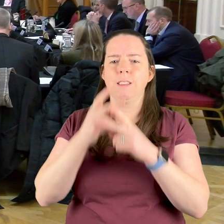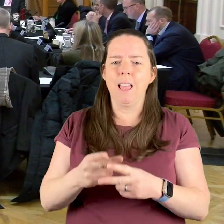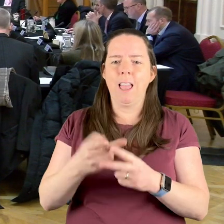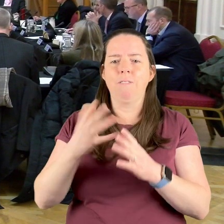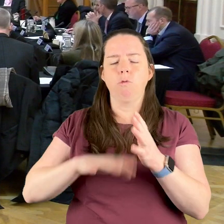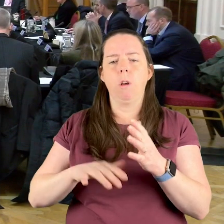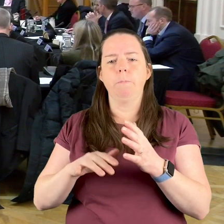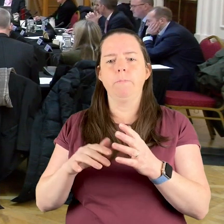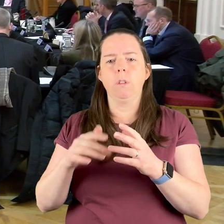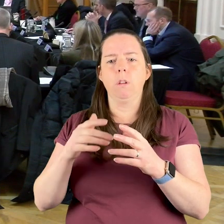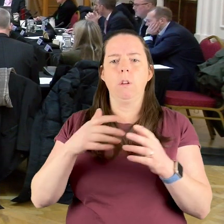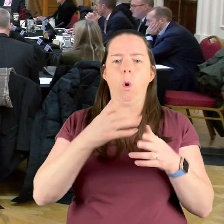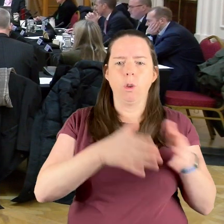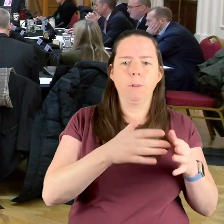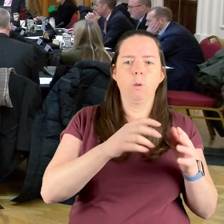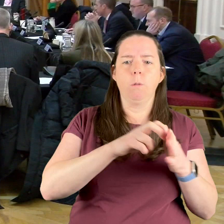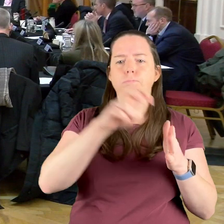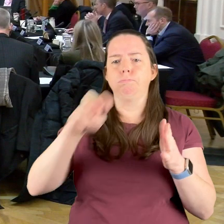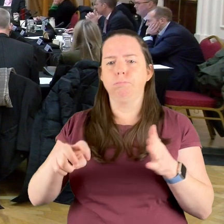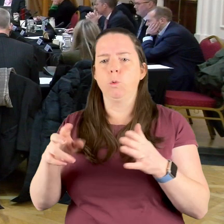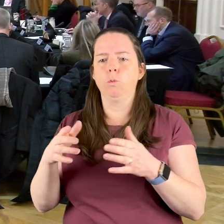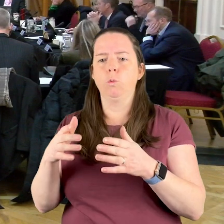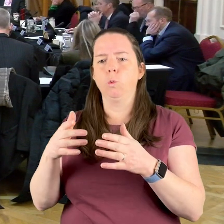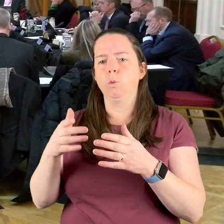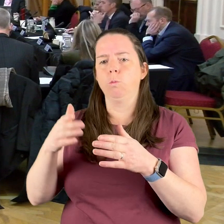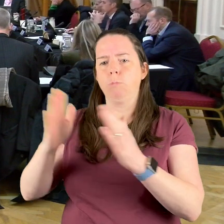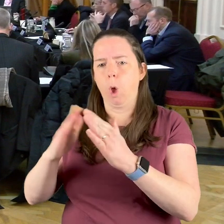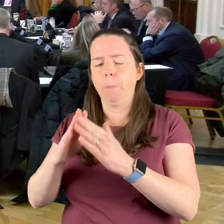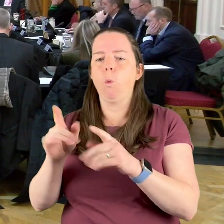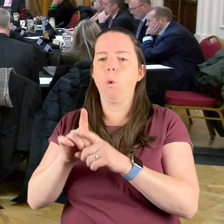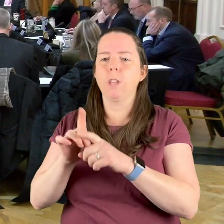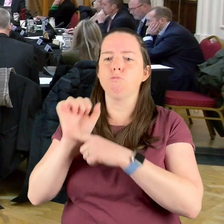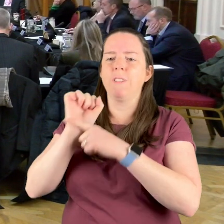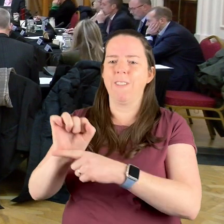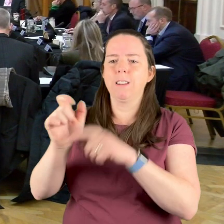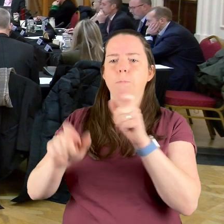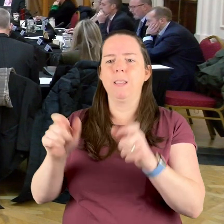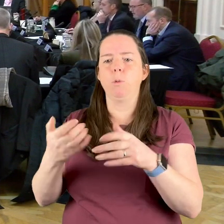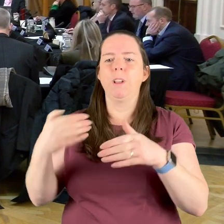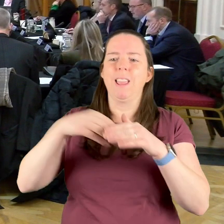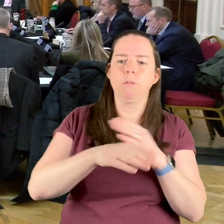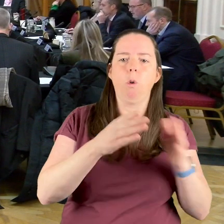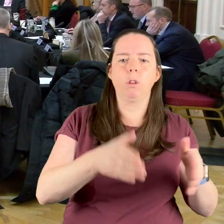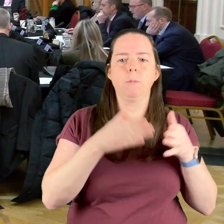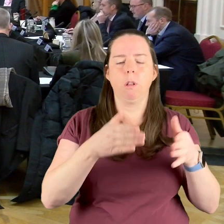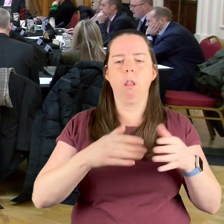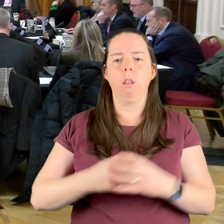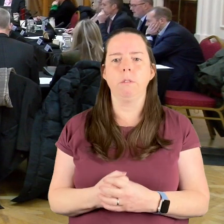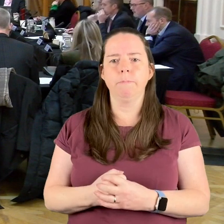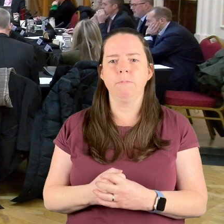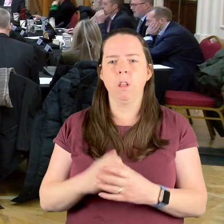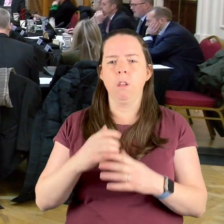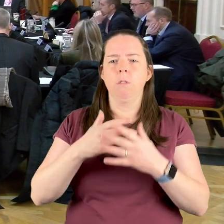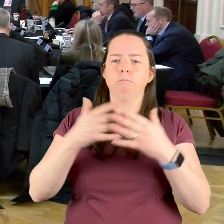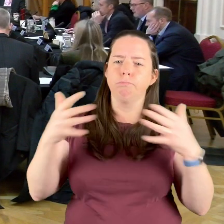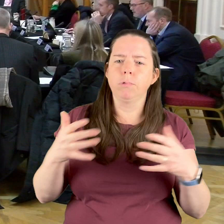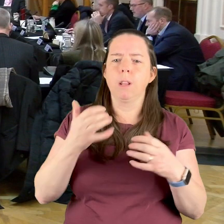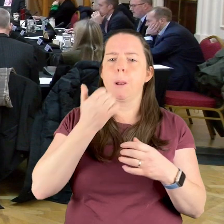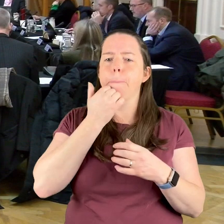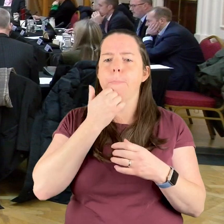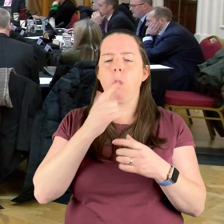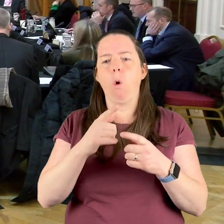of support around step-down care from hospital and preventing people going into hospital in the first place, a large number of